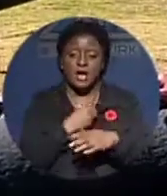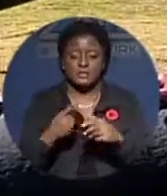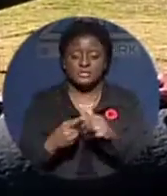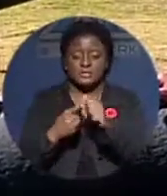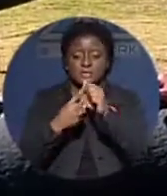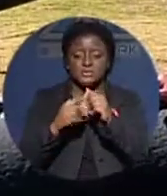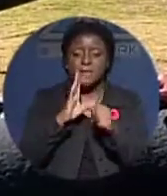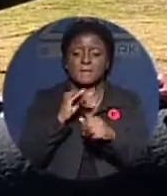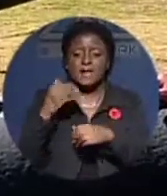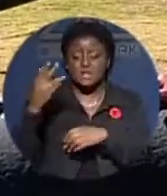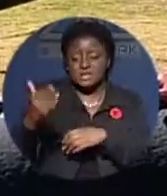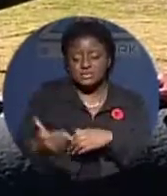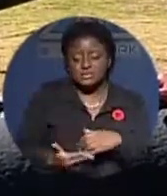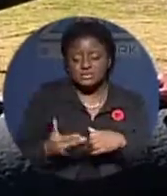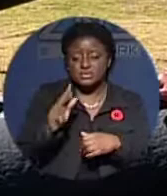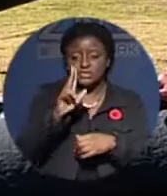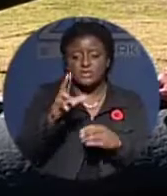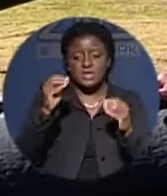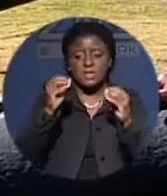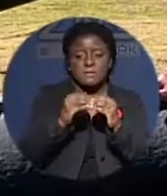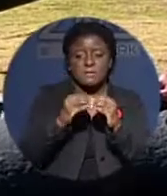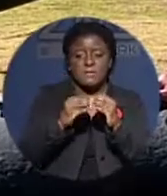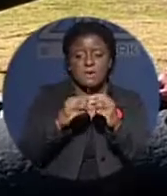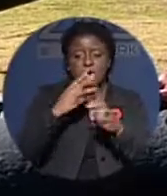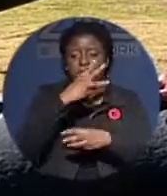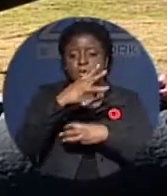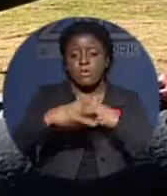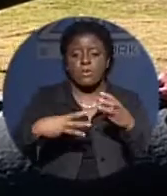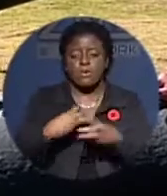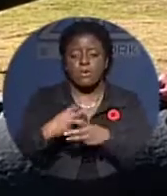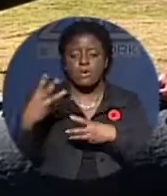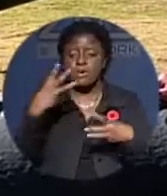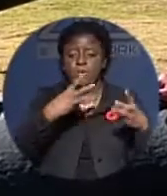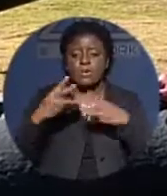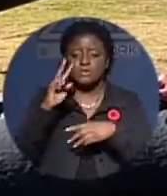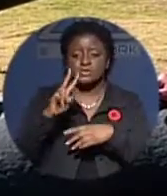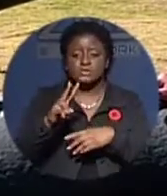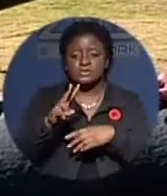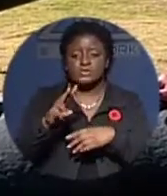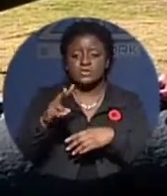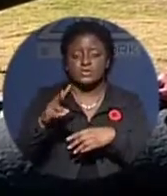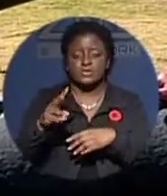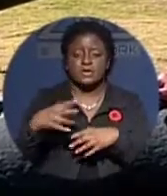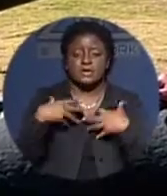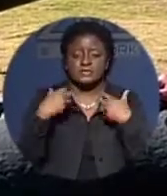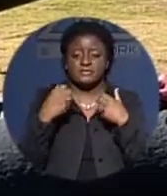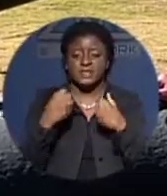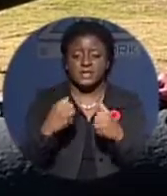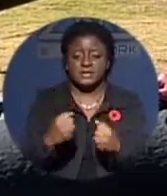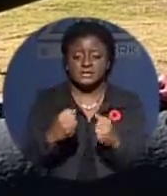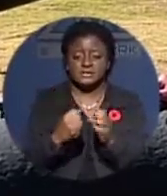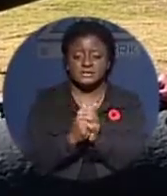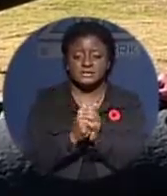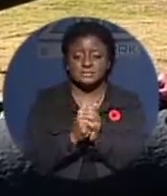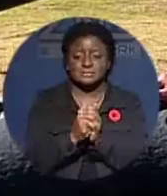of our Bahamian World War II vets, Vernon Pinder, Lloyd Toppin, and Charles Fisher. That's